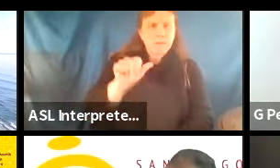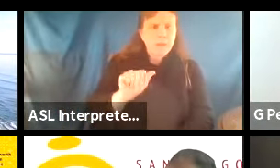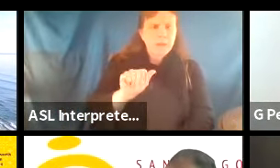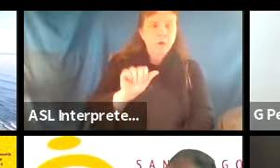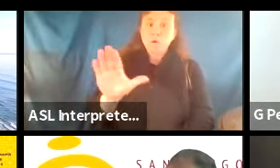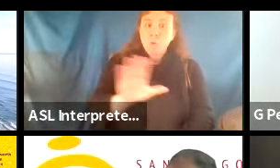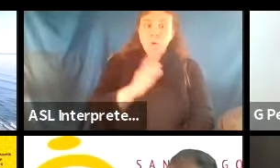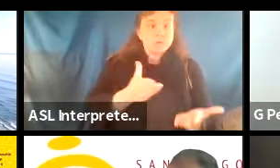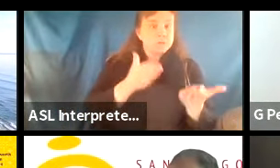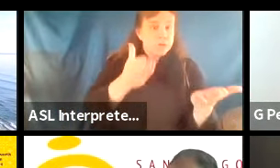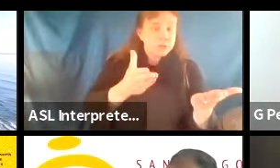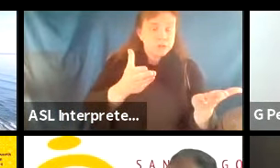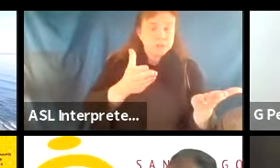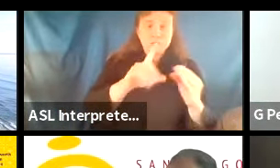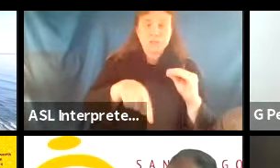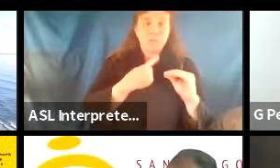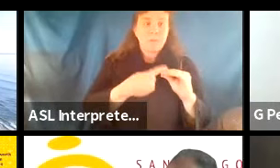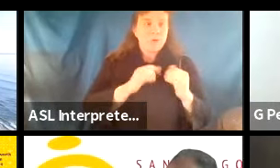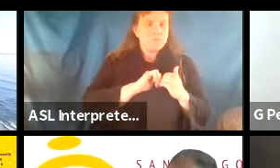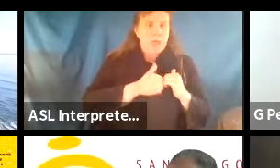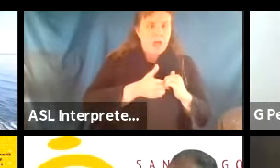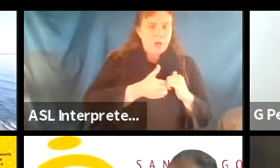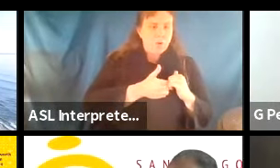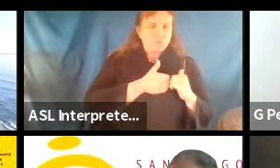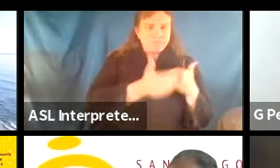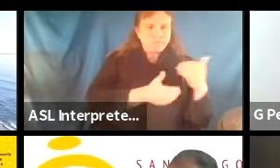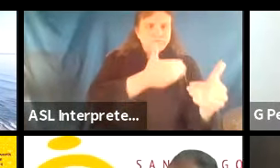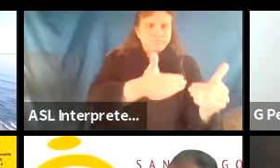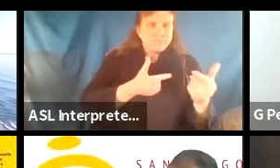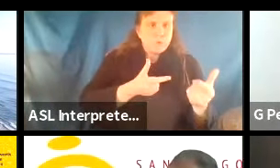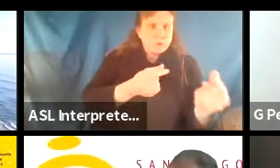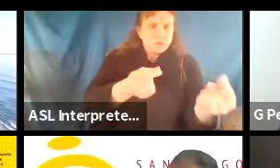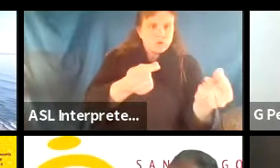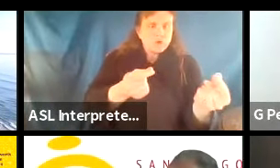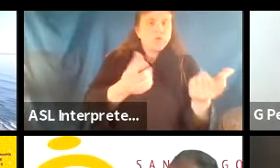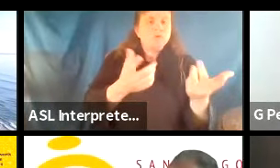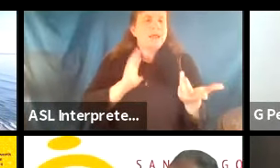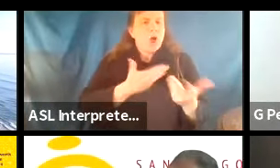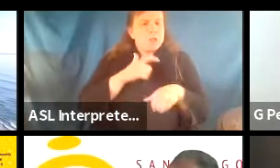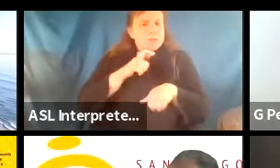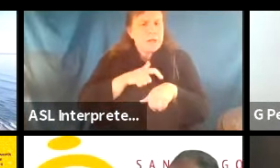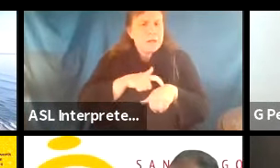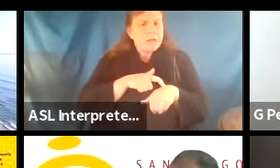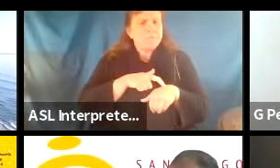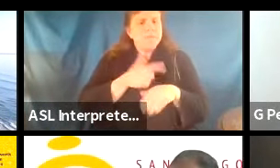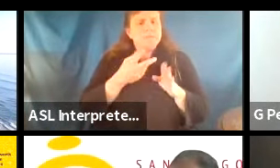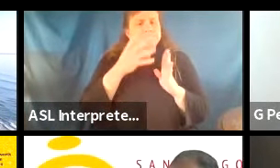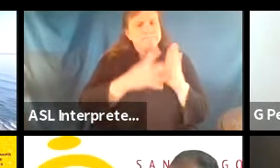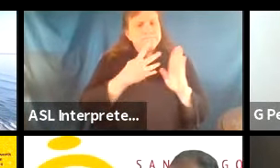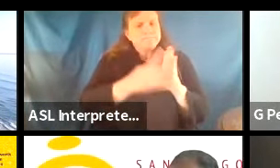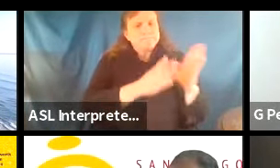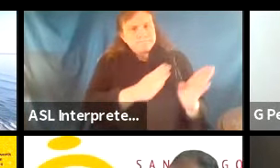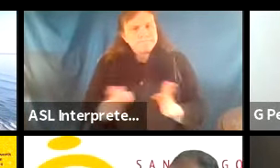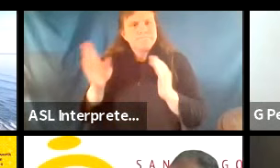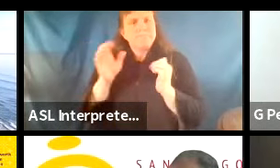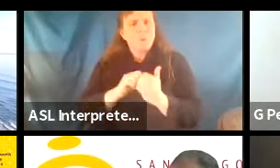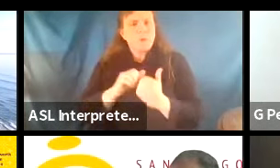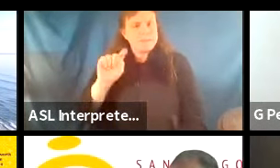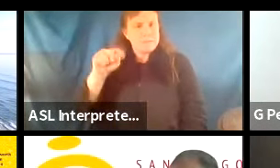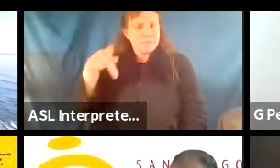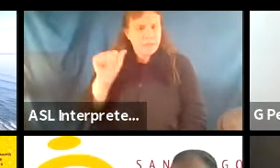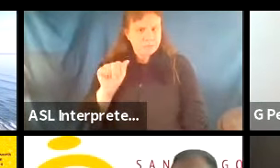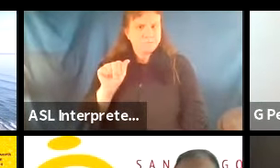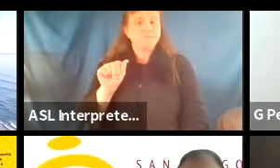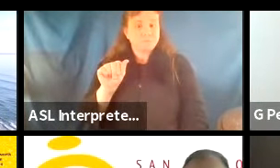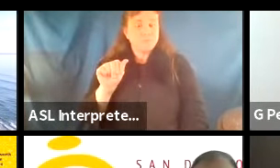suggestions you might have about where we go. Just a little bit about kind of our timelines around the TPA. They've started